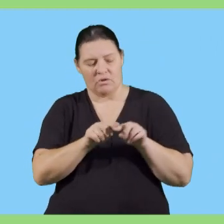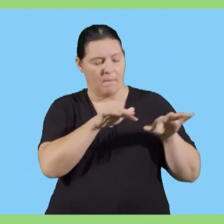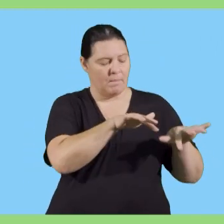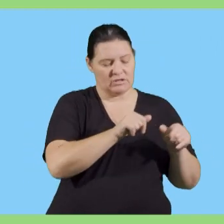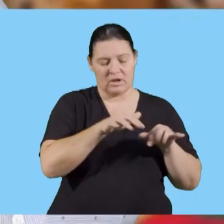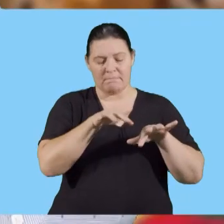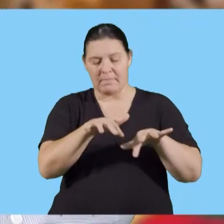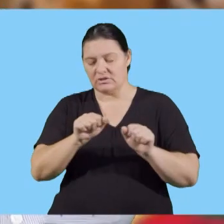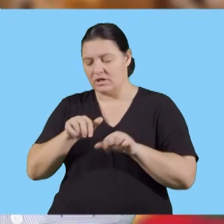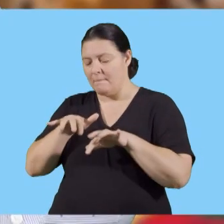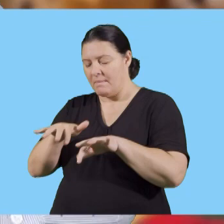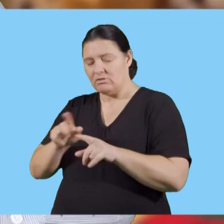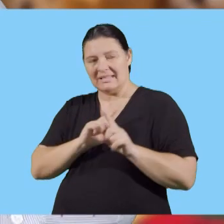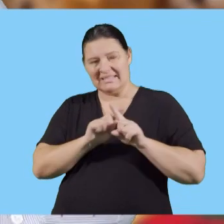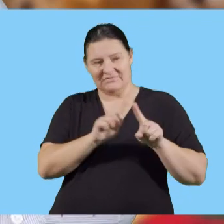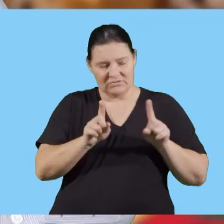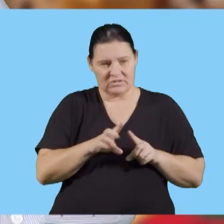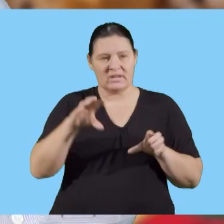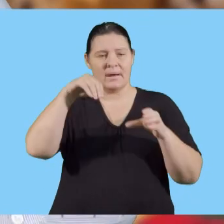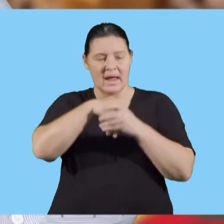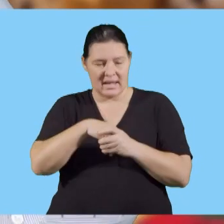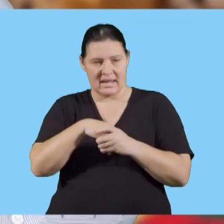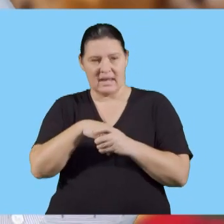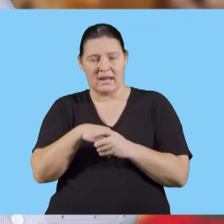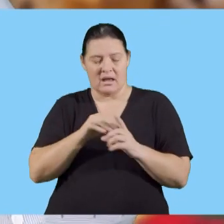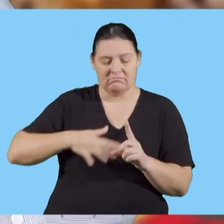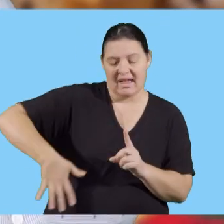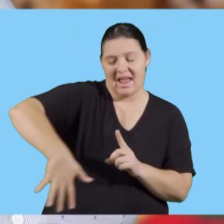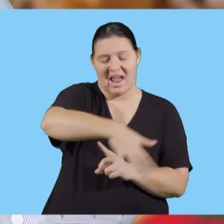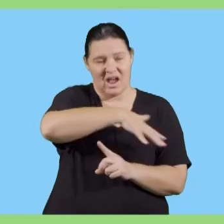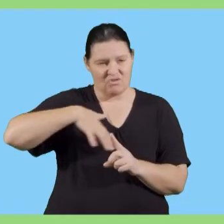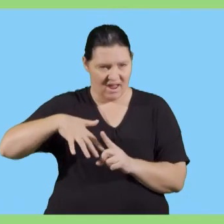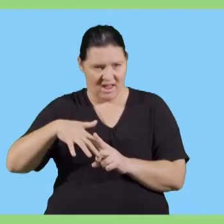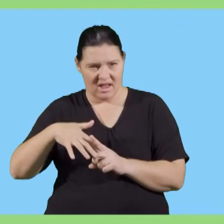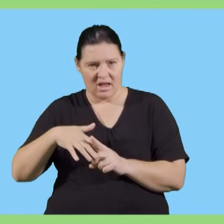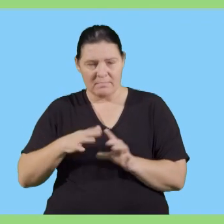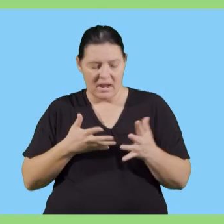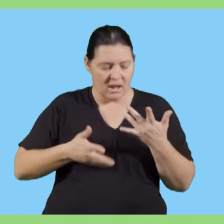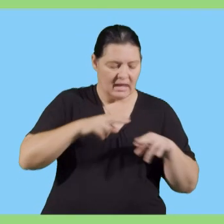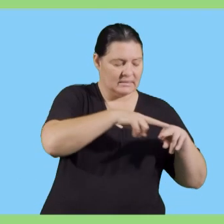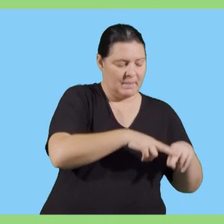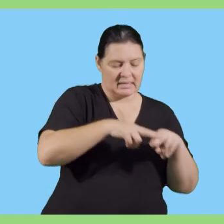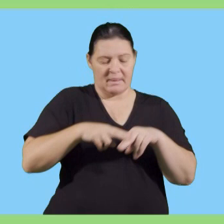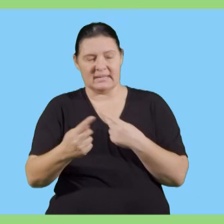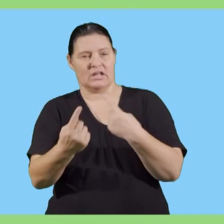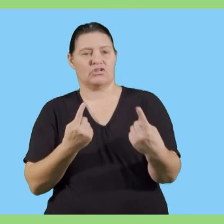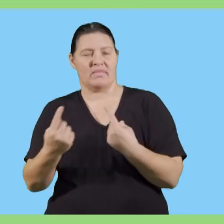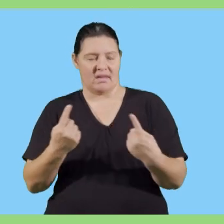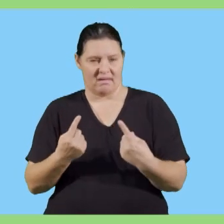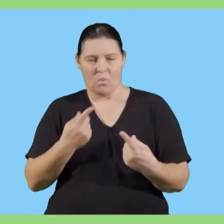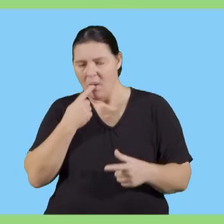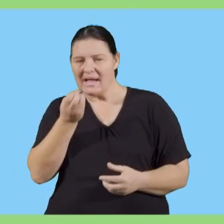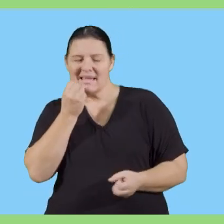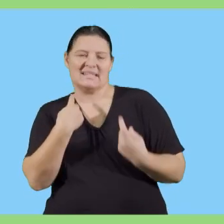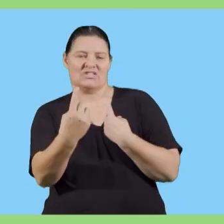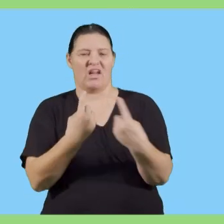area and they are interdependent on one another. Obviously, the lions are going to feed on the zebras or the impalas. Obviously,